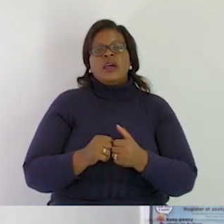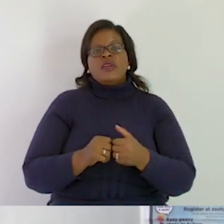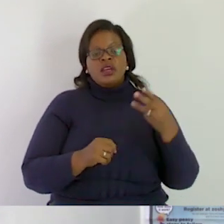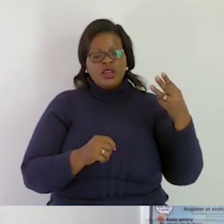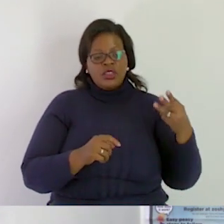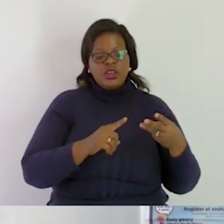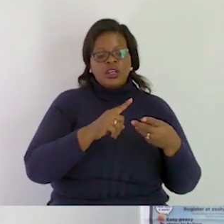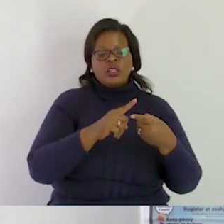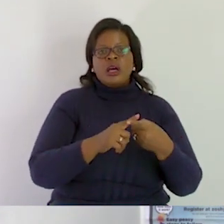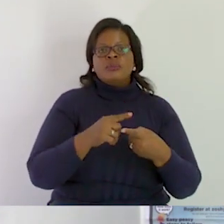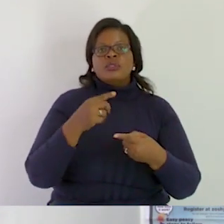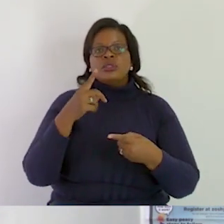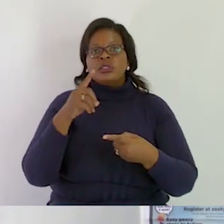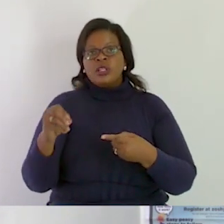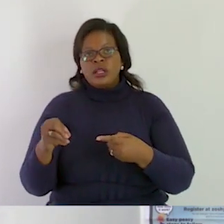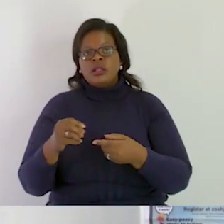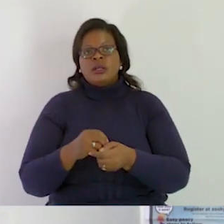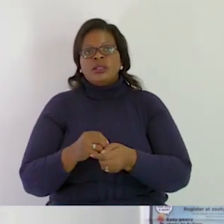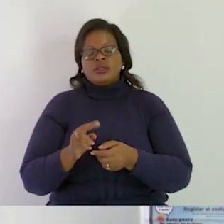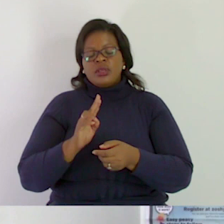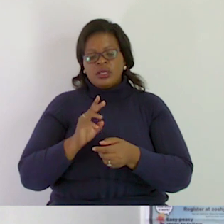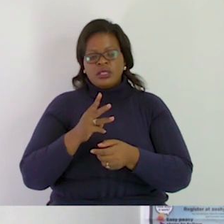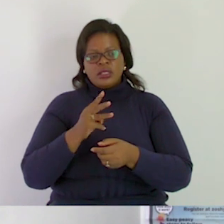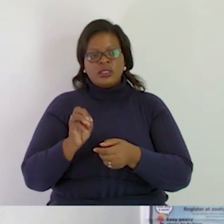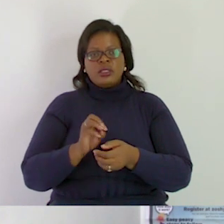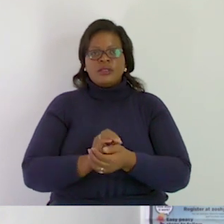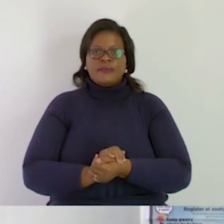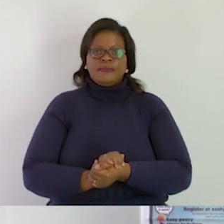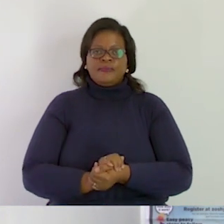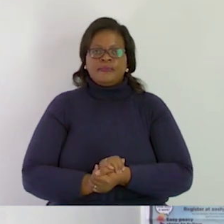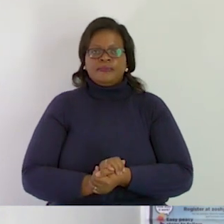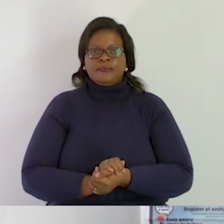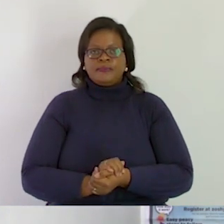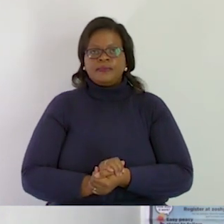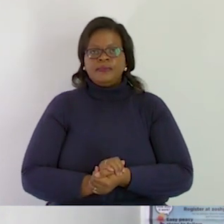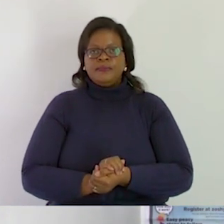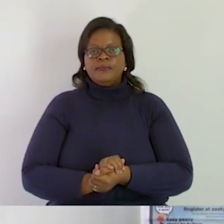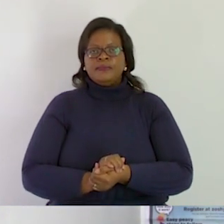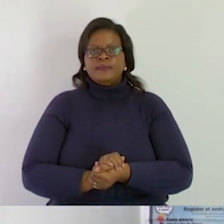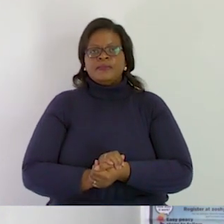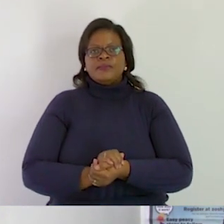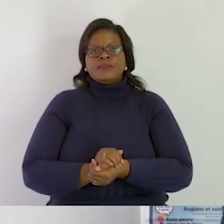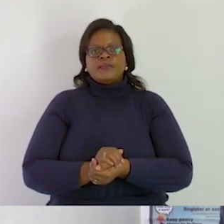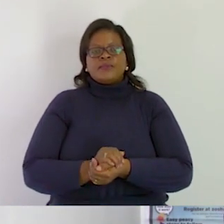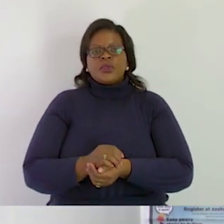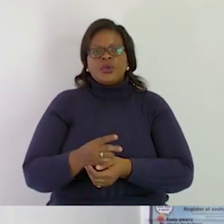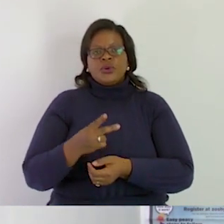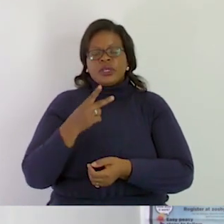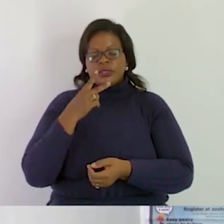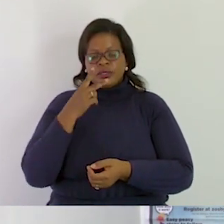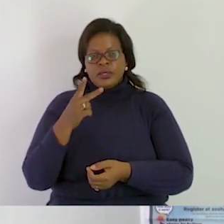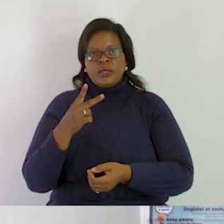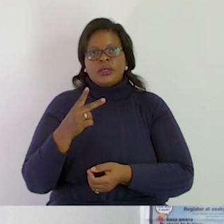you say 3 times 10 will give me 30. Can you see the purpose for associative